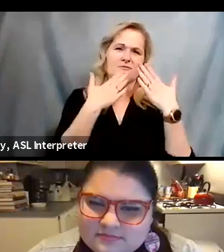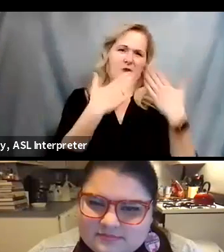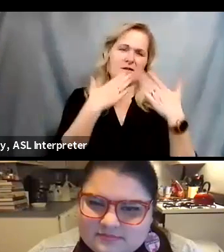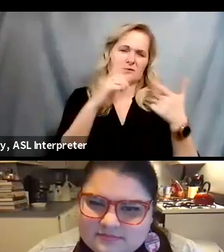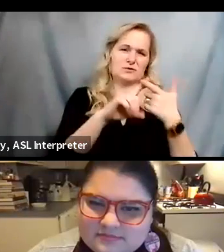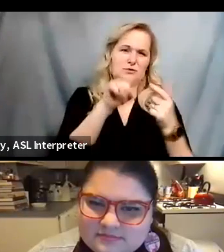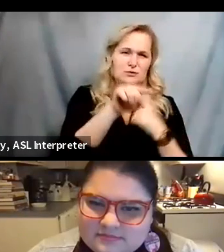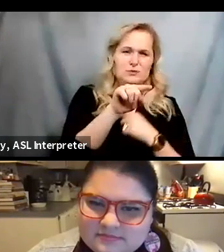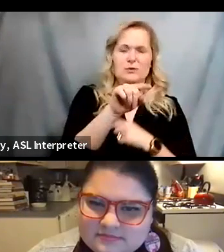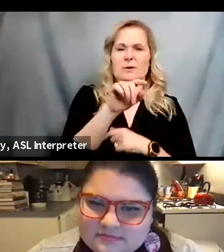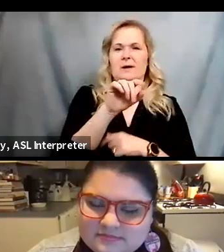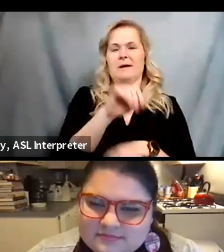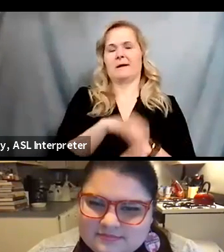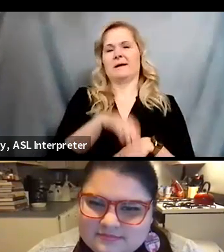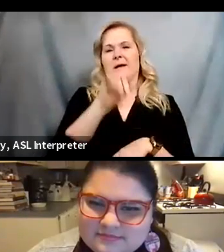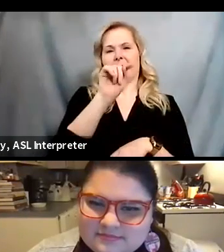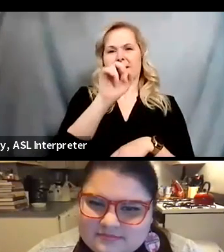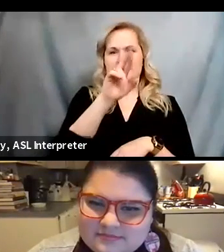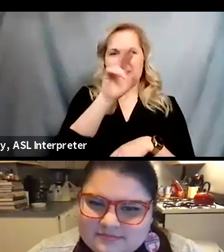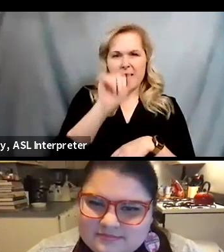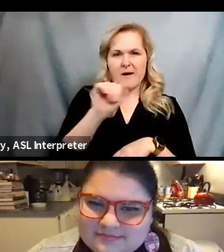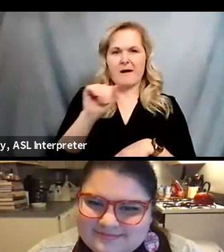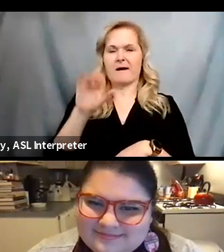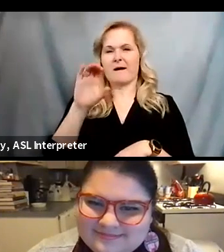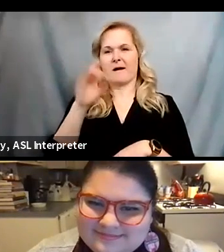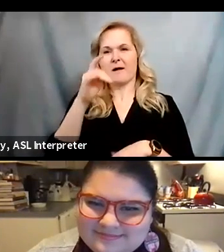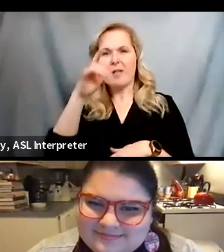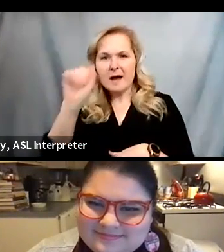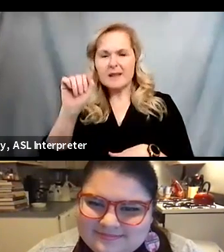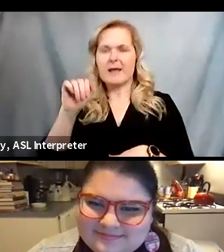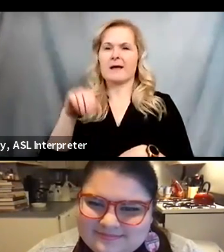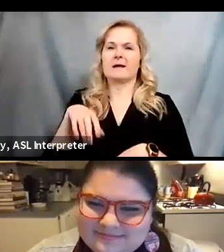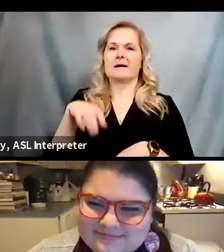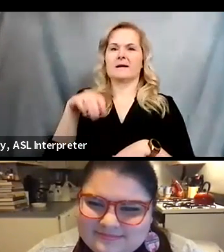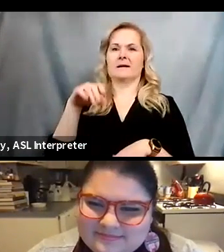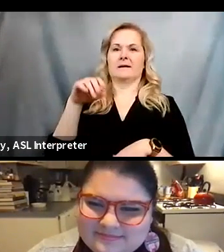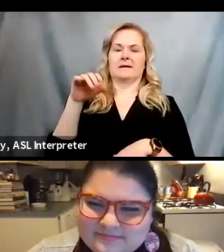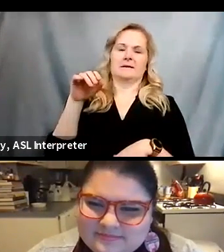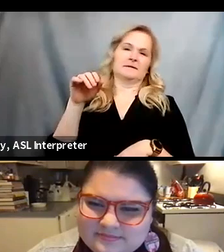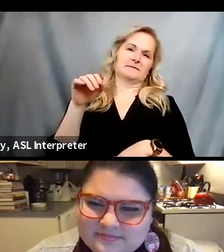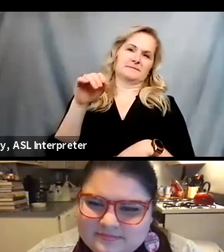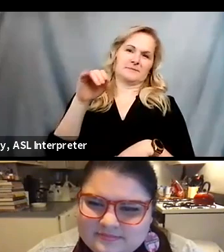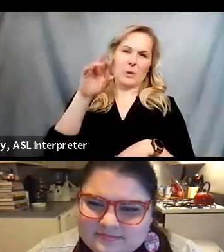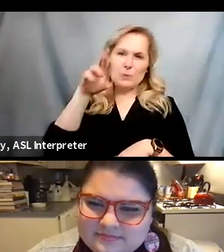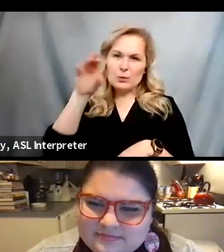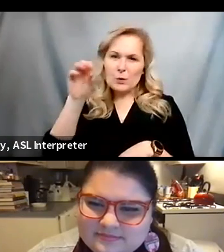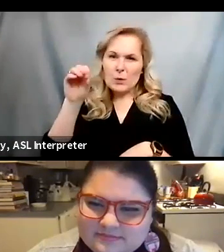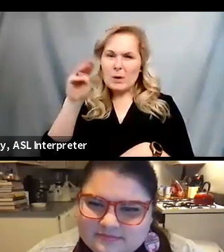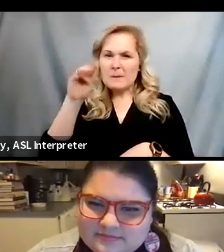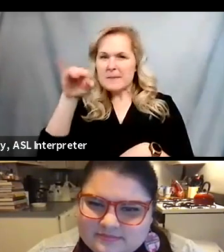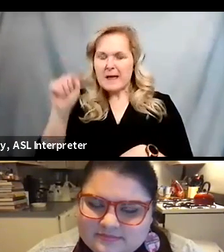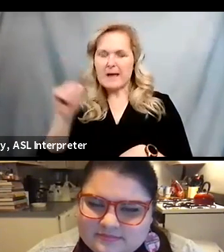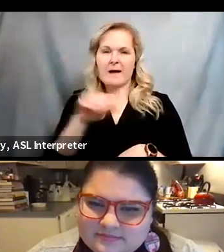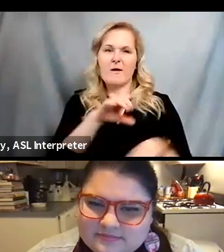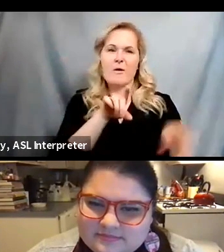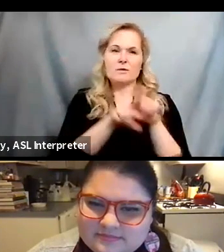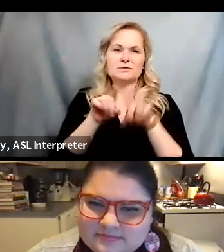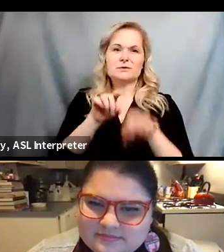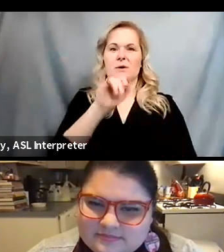and Mia and Rue, also Jessica and Jill, just feeling a lot of that gratitude.